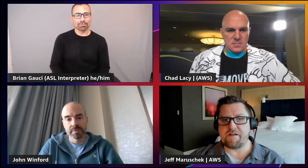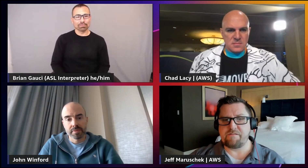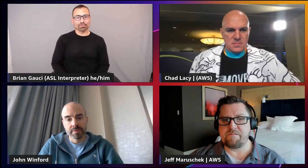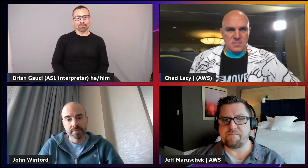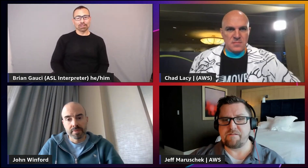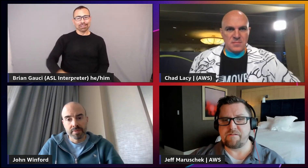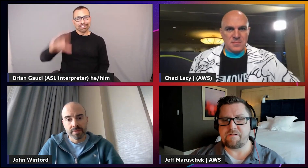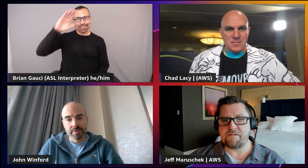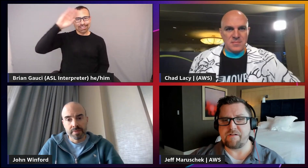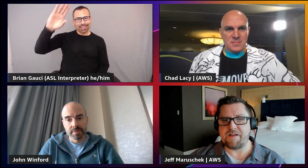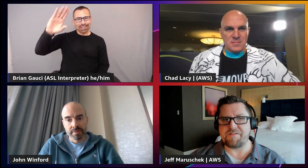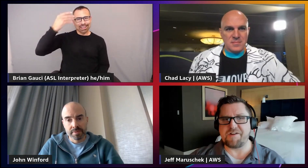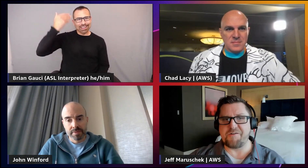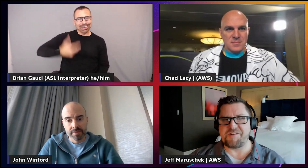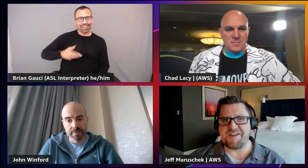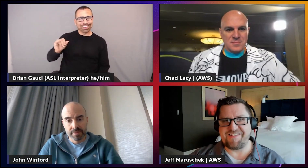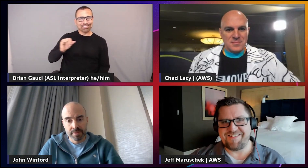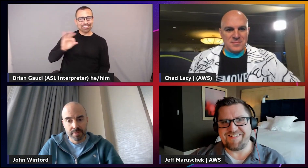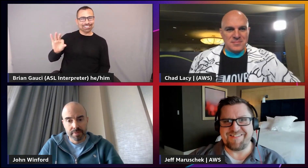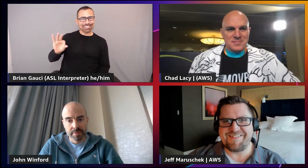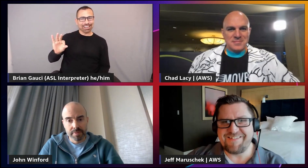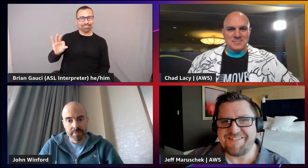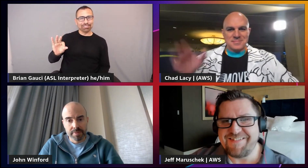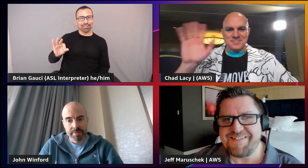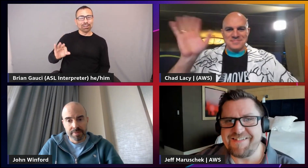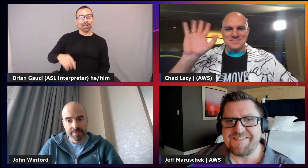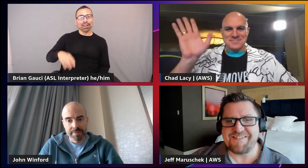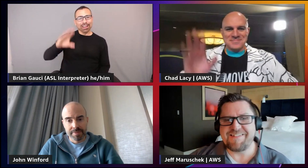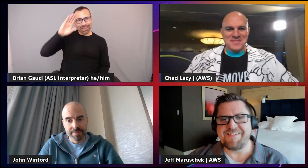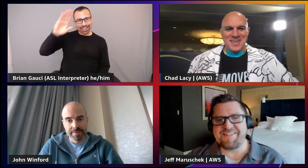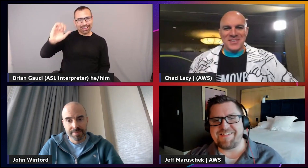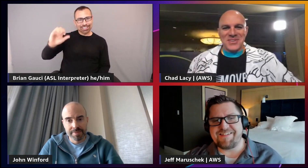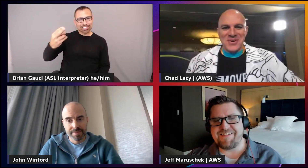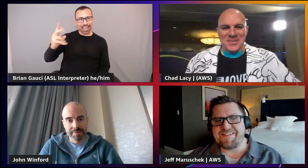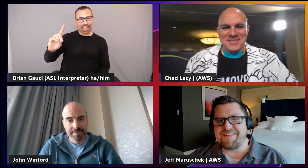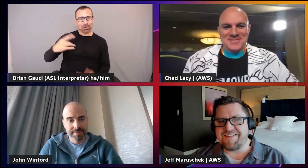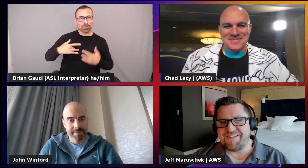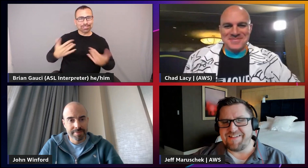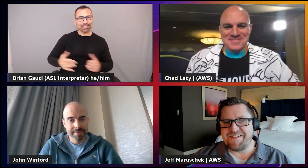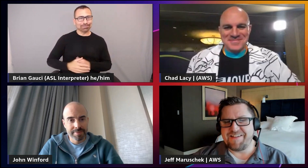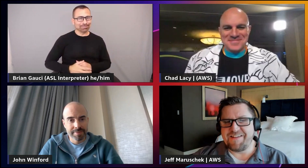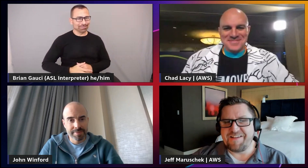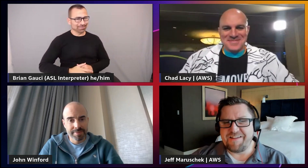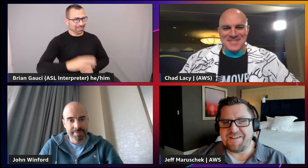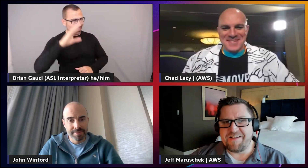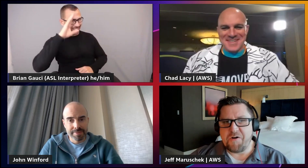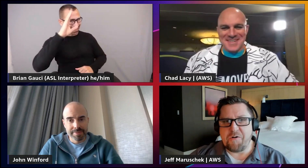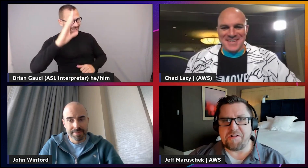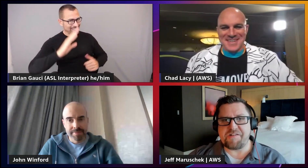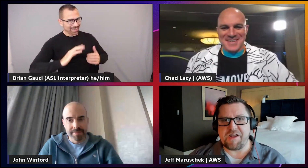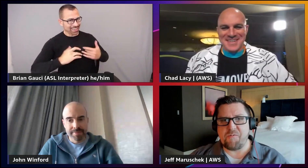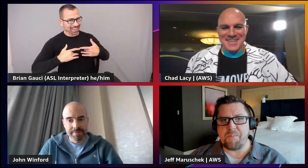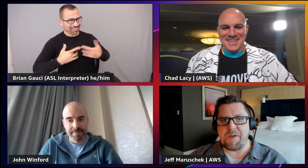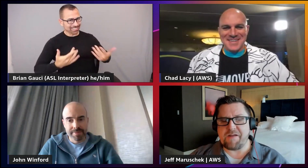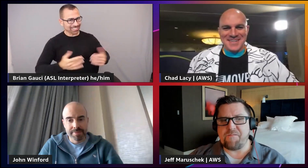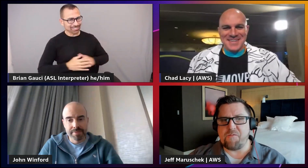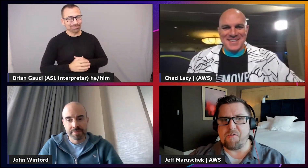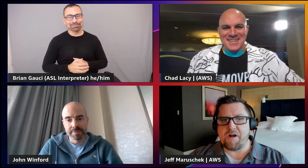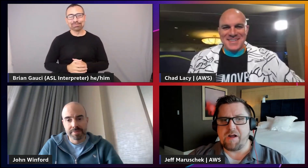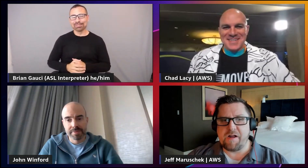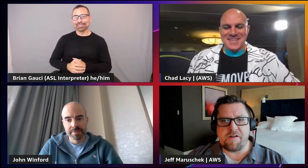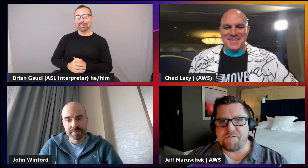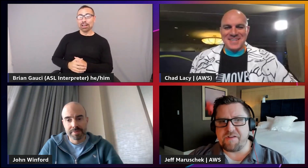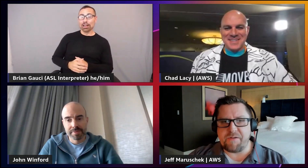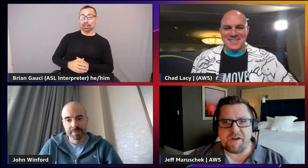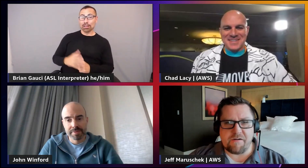Hey, it's Chad. How's it going, Chad? How's it going? Well, it looks like we're back